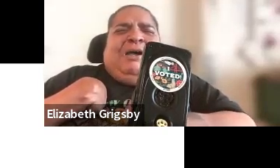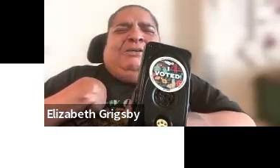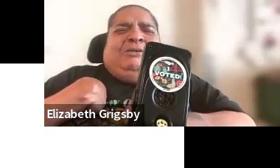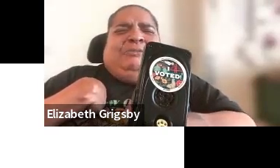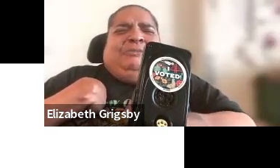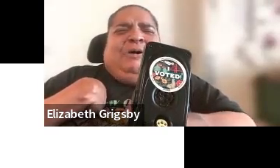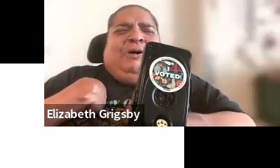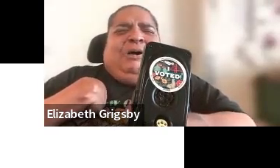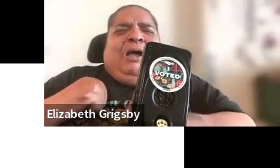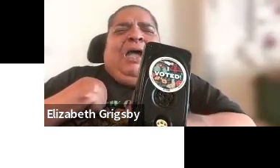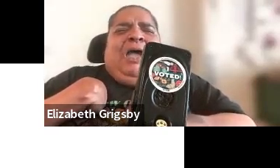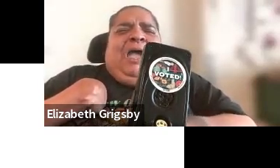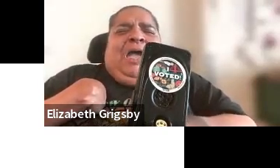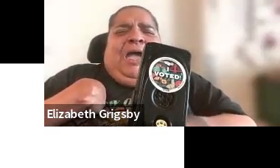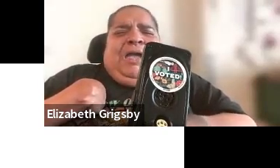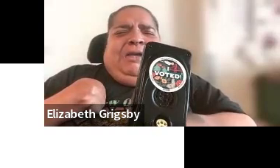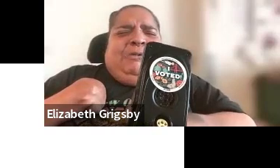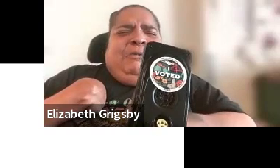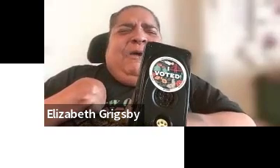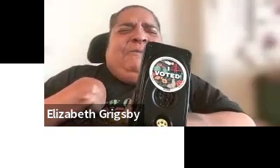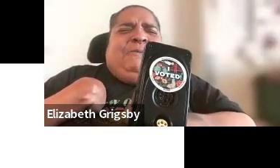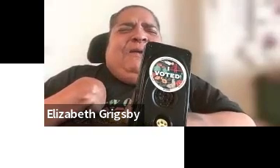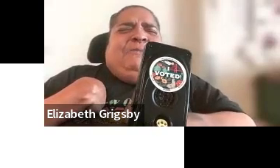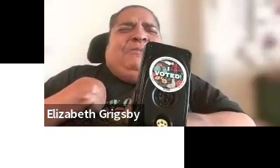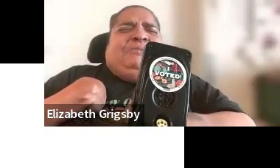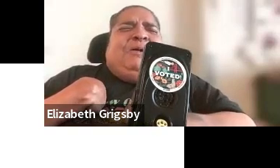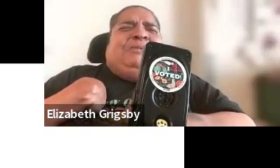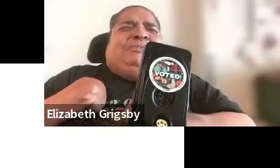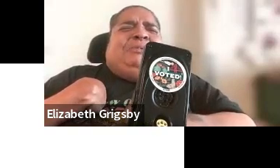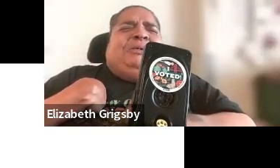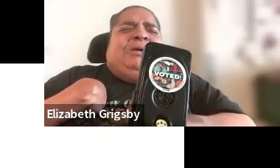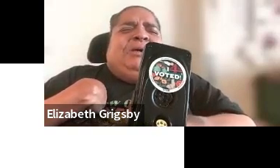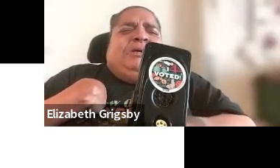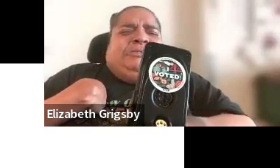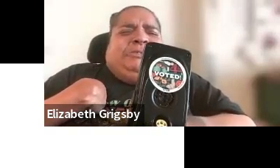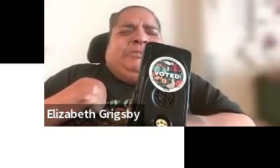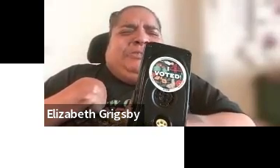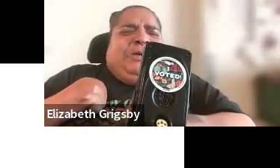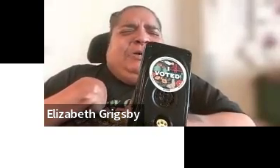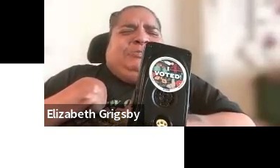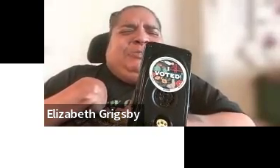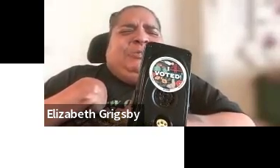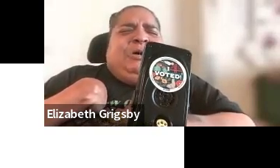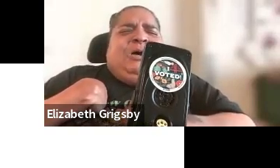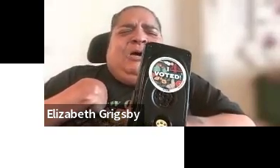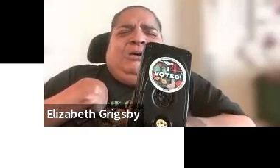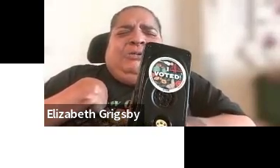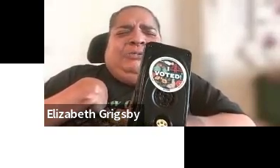it's not your fault. And you have every right to tell